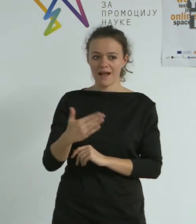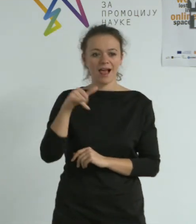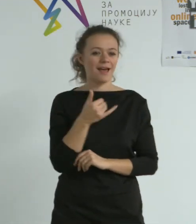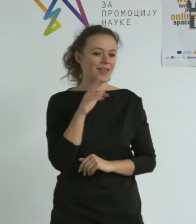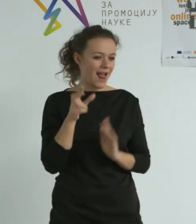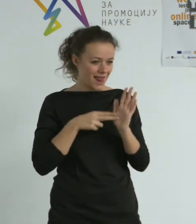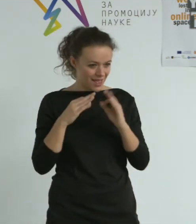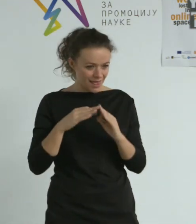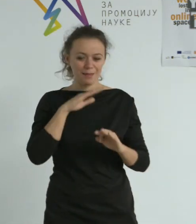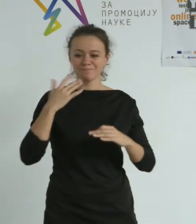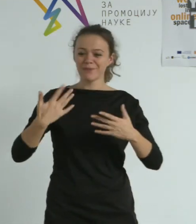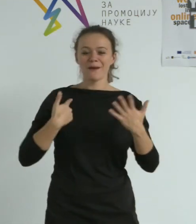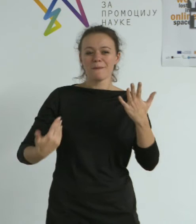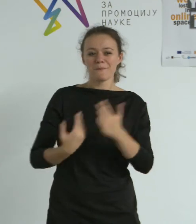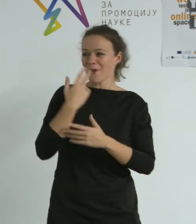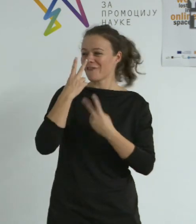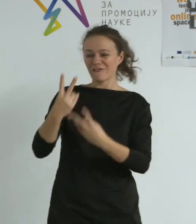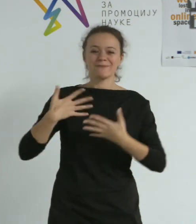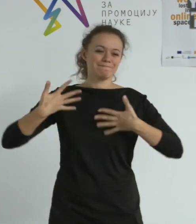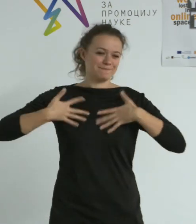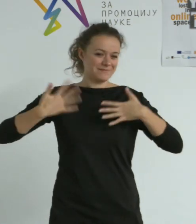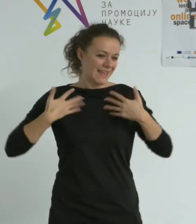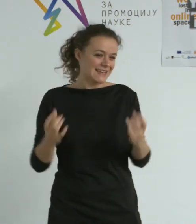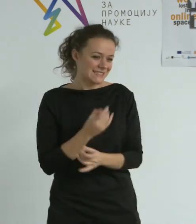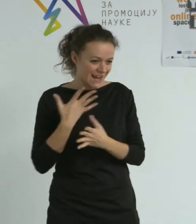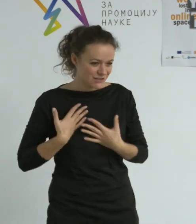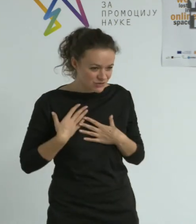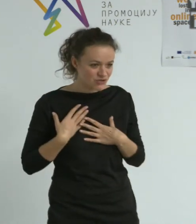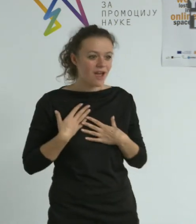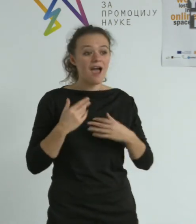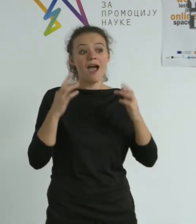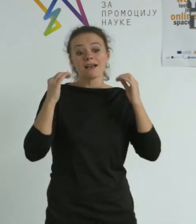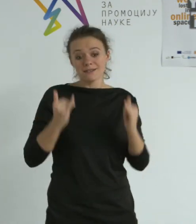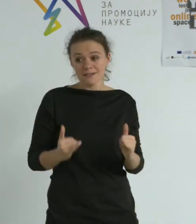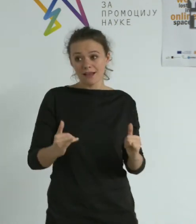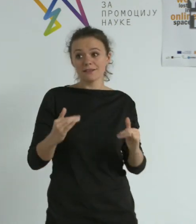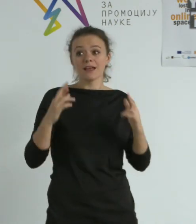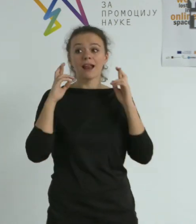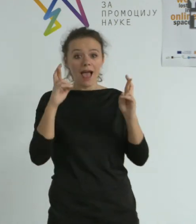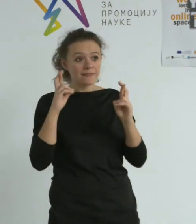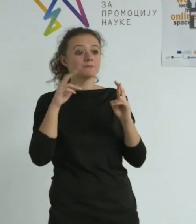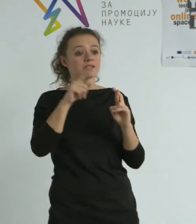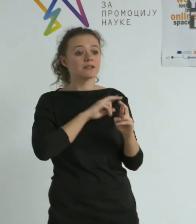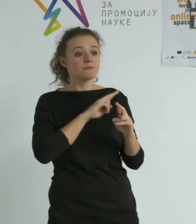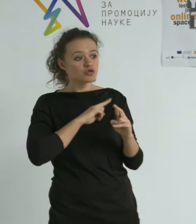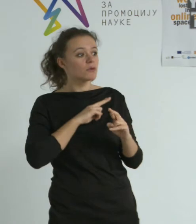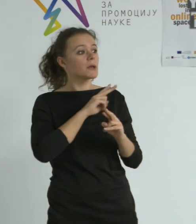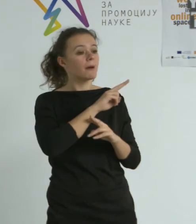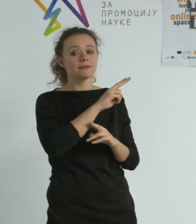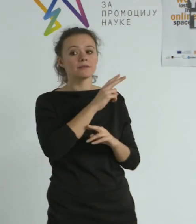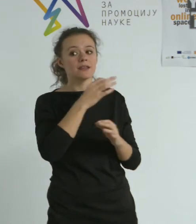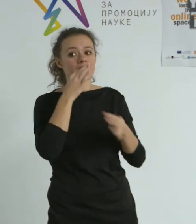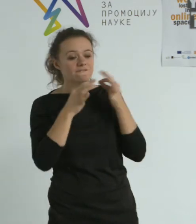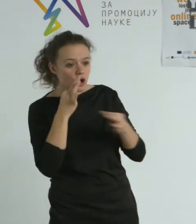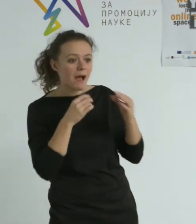Jelena. I'm very happy to see you now, and hopefully Welcome. when we have any other information or any other opportunities I